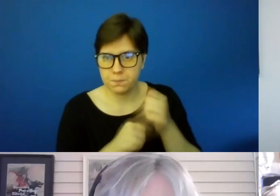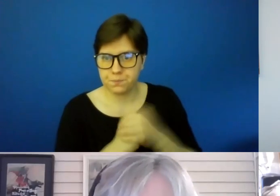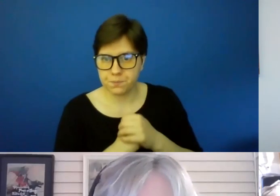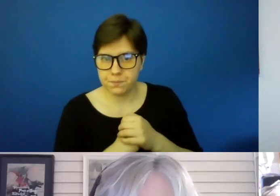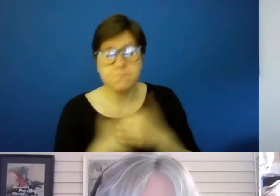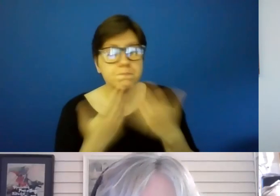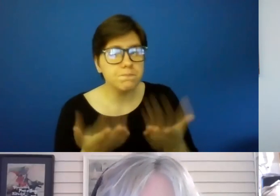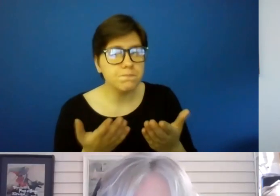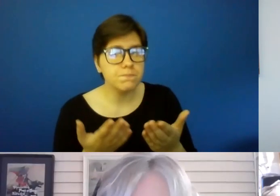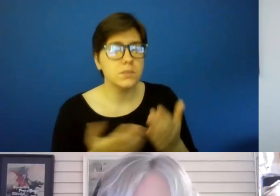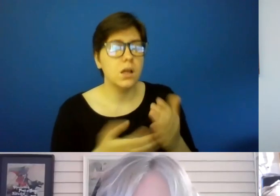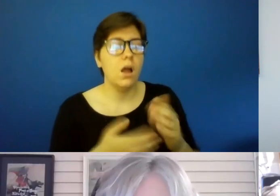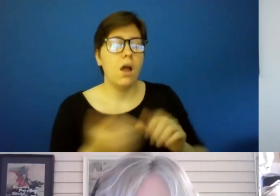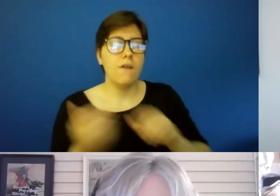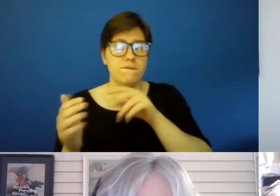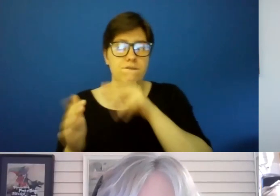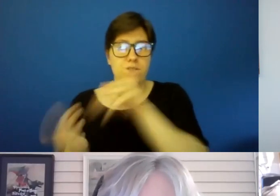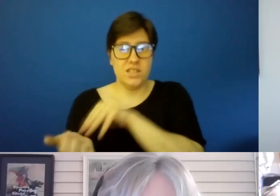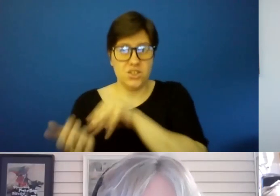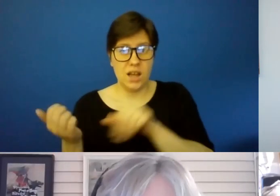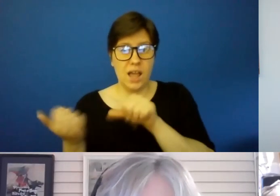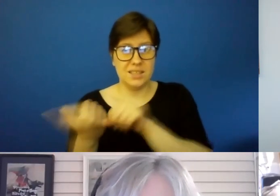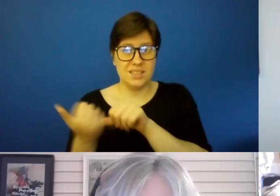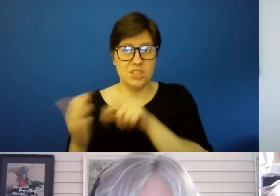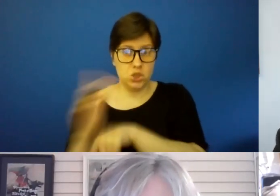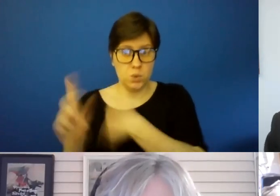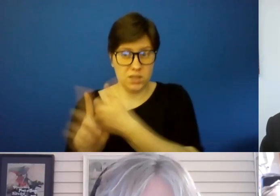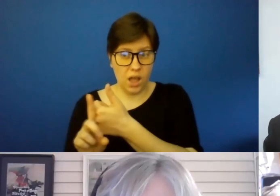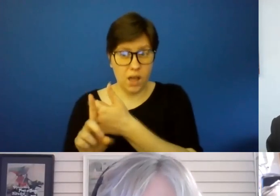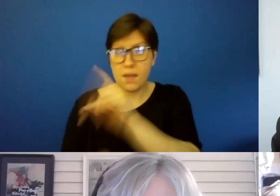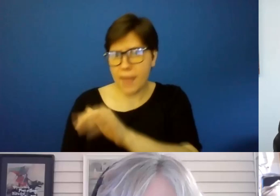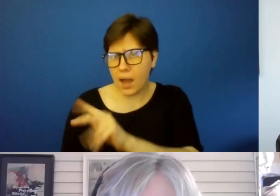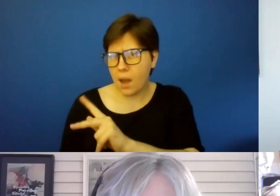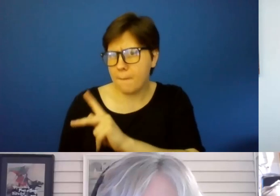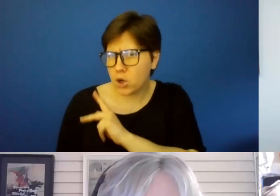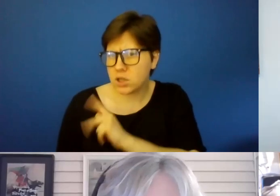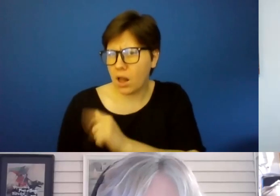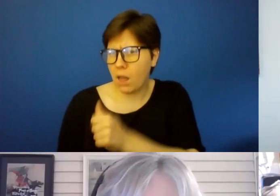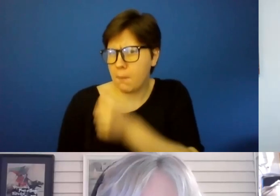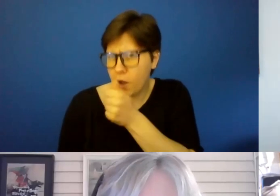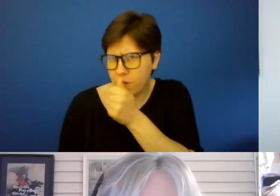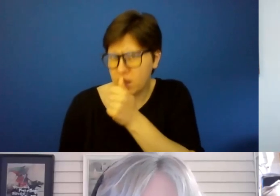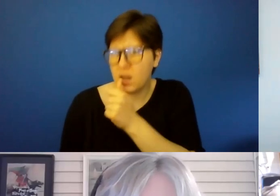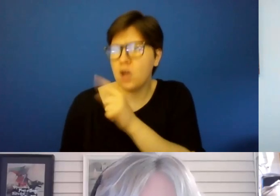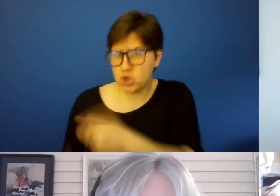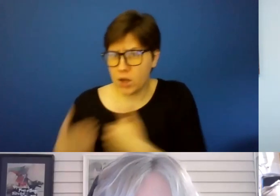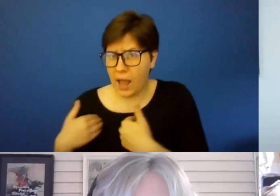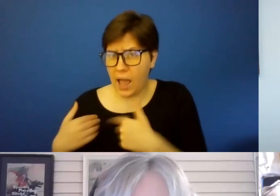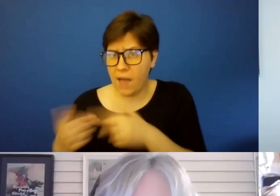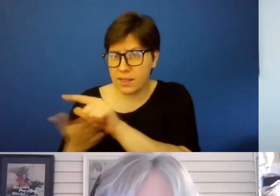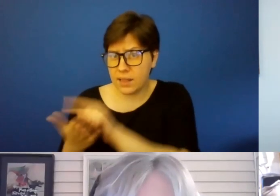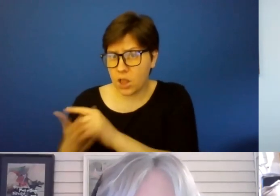act of physician-assisted suicide a personal private act that deserves legal protection as being properly